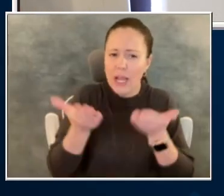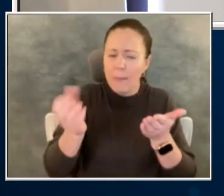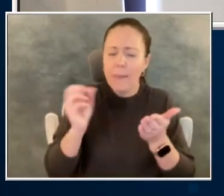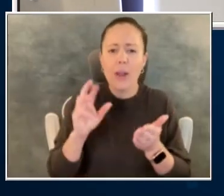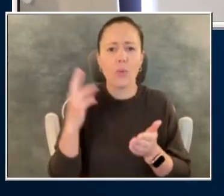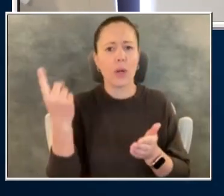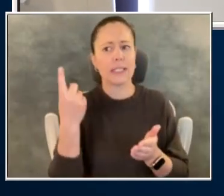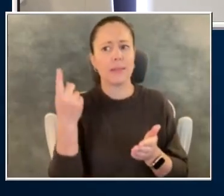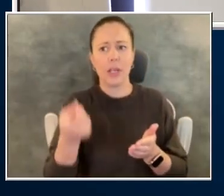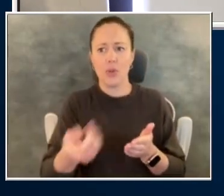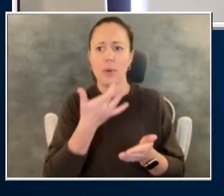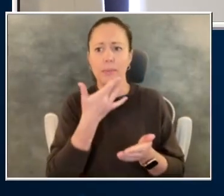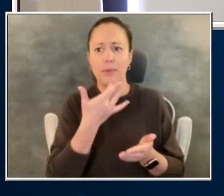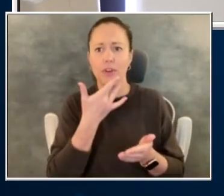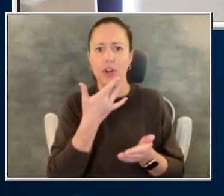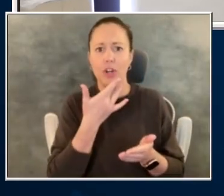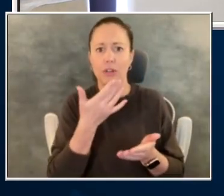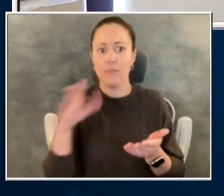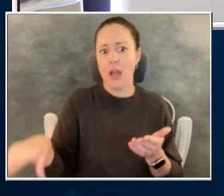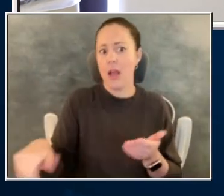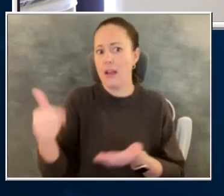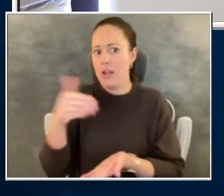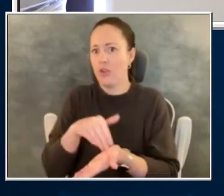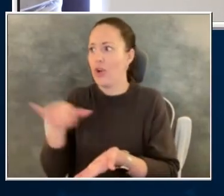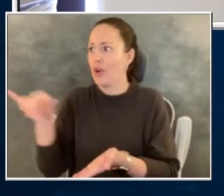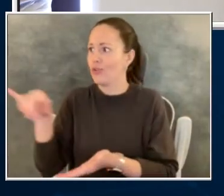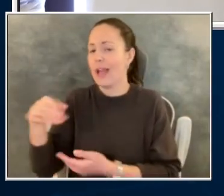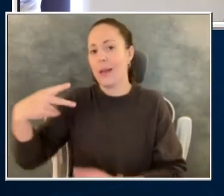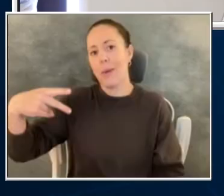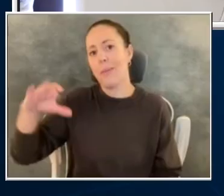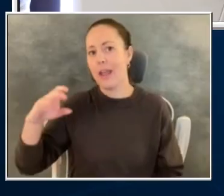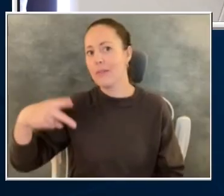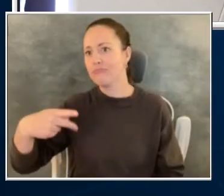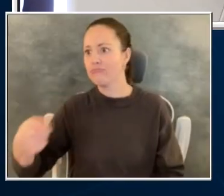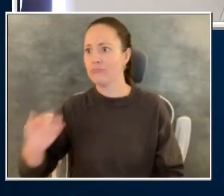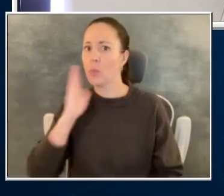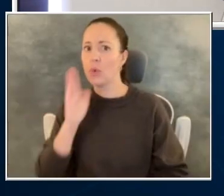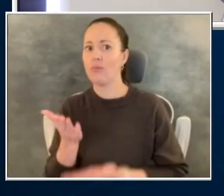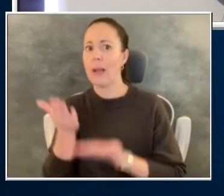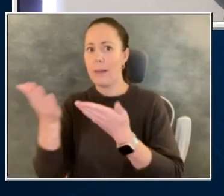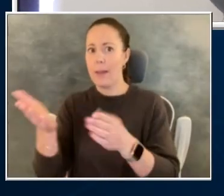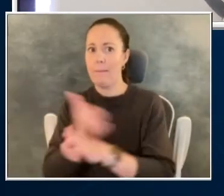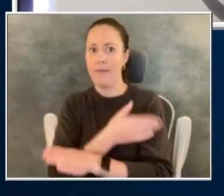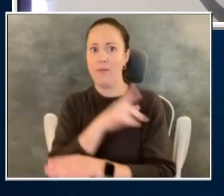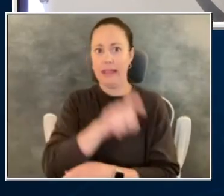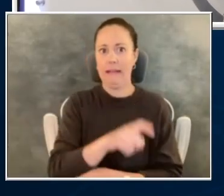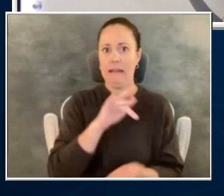prefer another doctor, like a primary care physician, recommends before they need you?